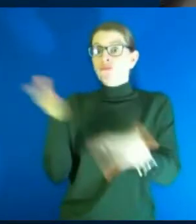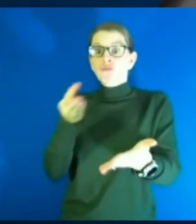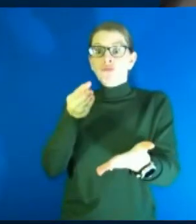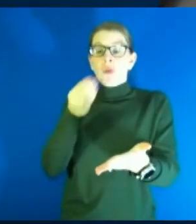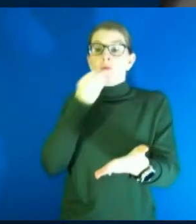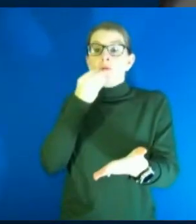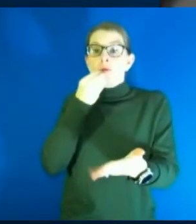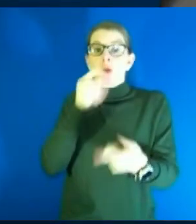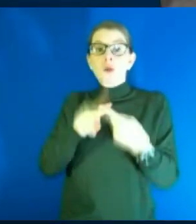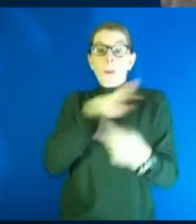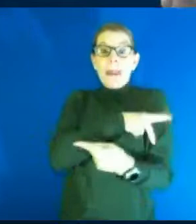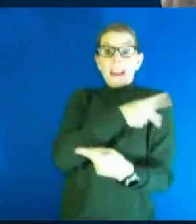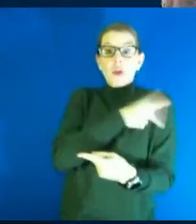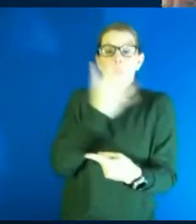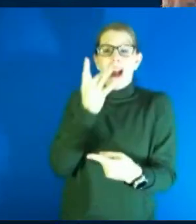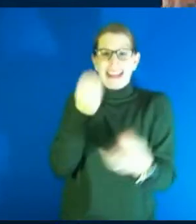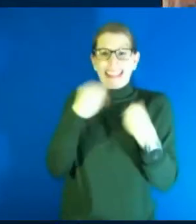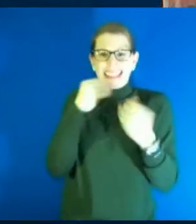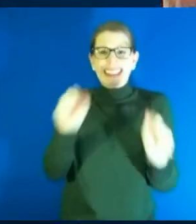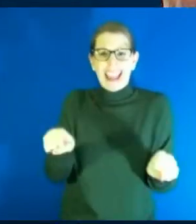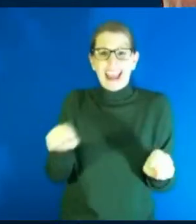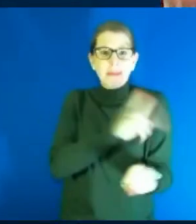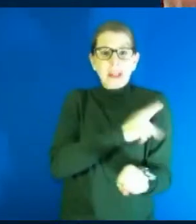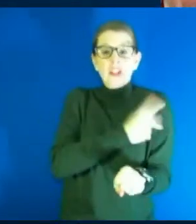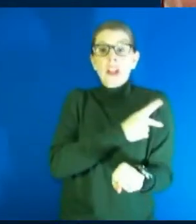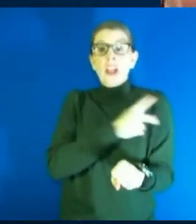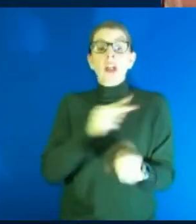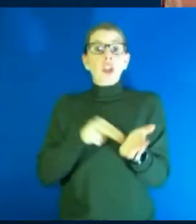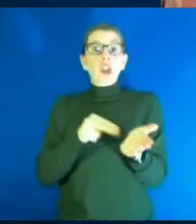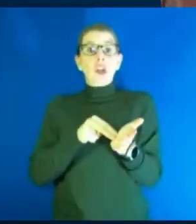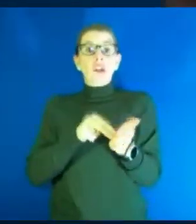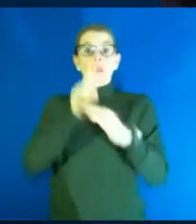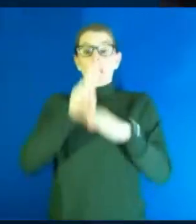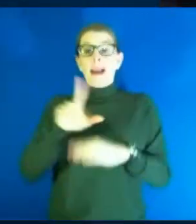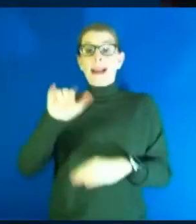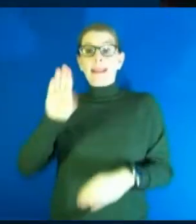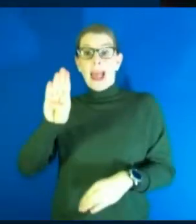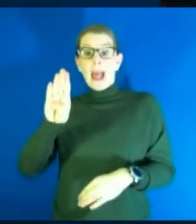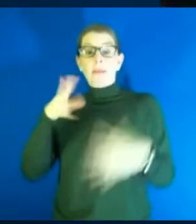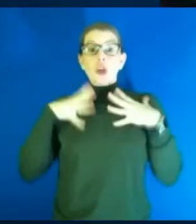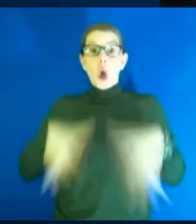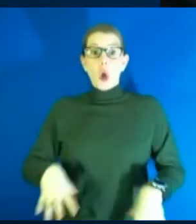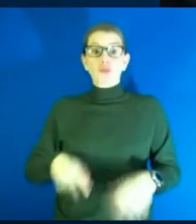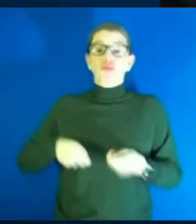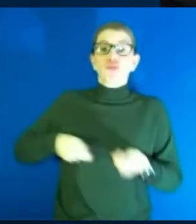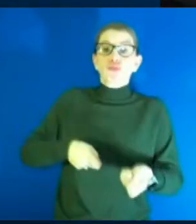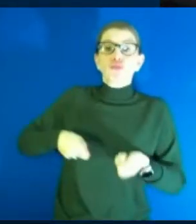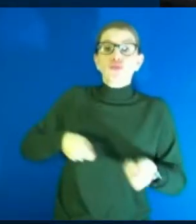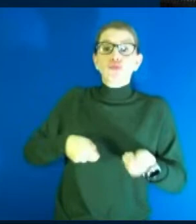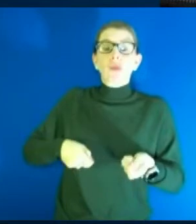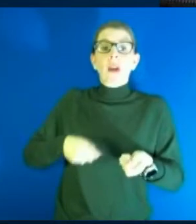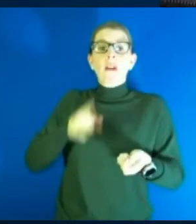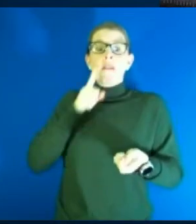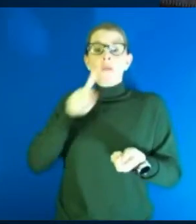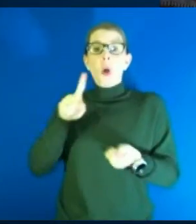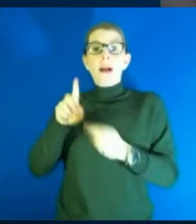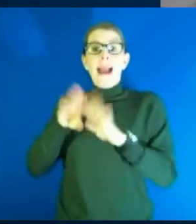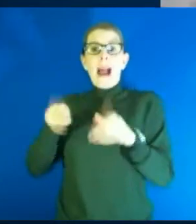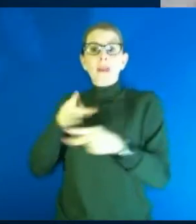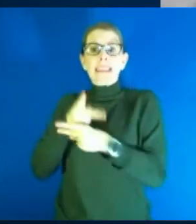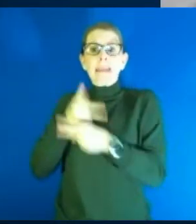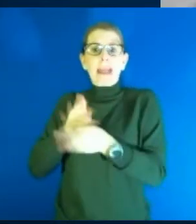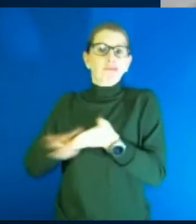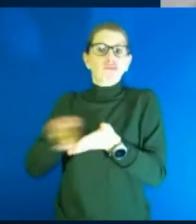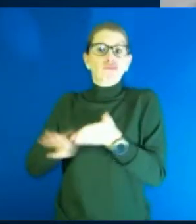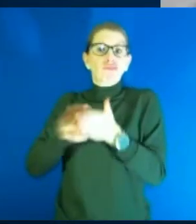to our patients so they can eat. I have seen nurses in lab coats scrub and clean our floors for housekeeping. We are all just